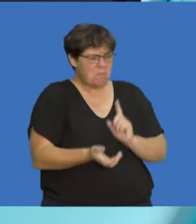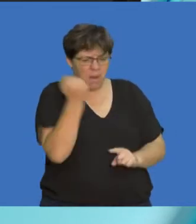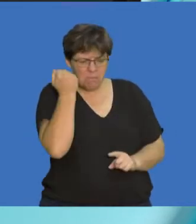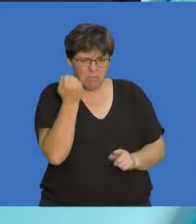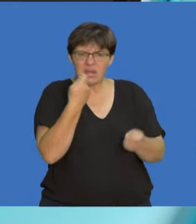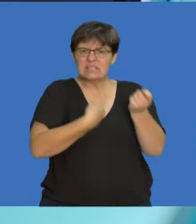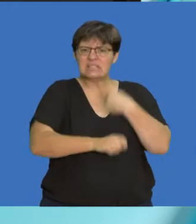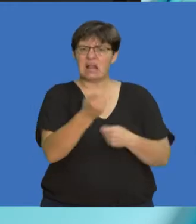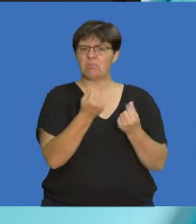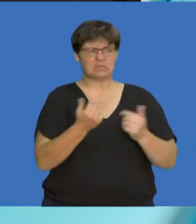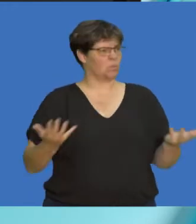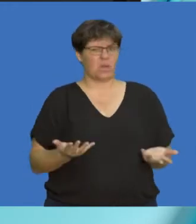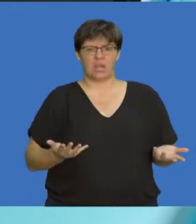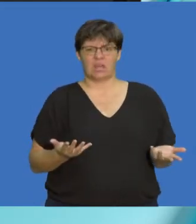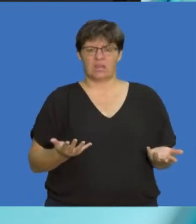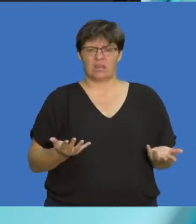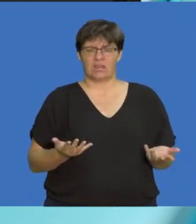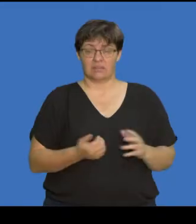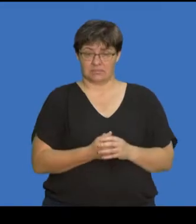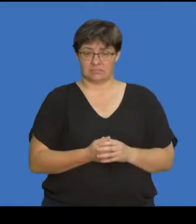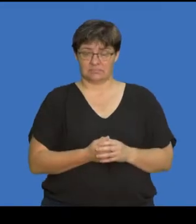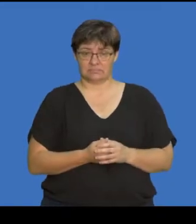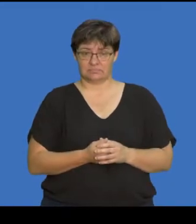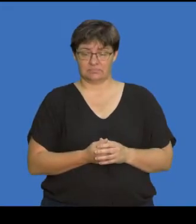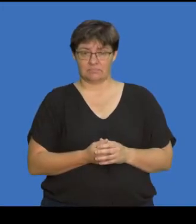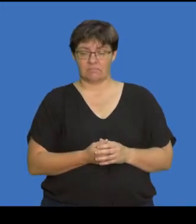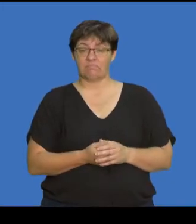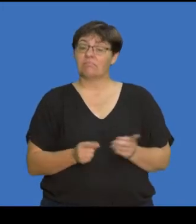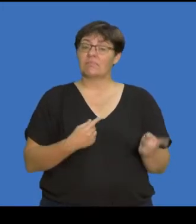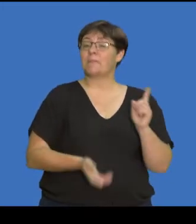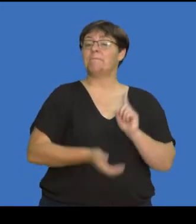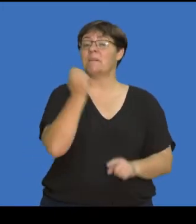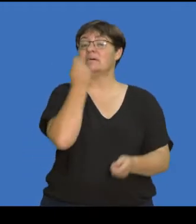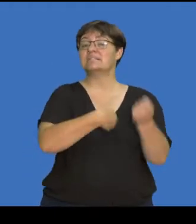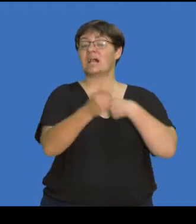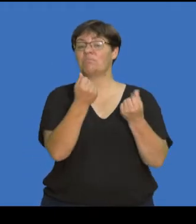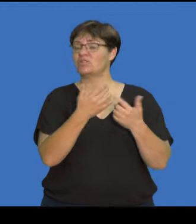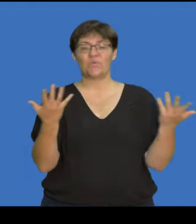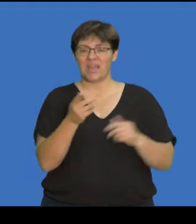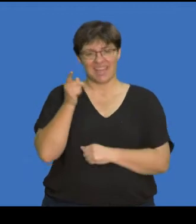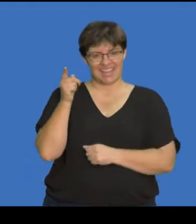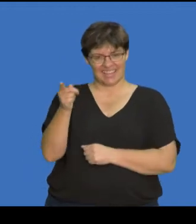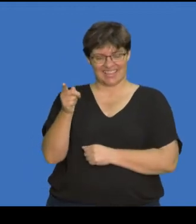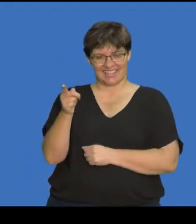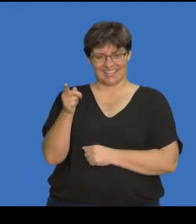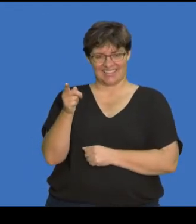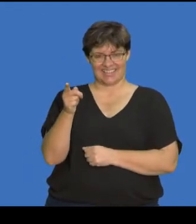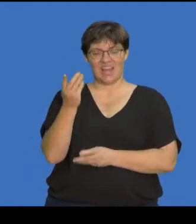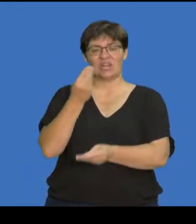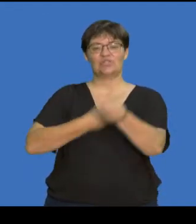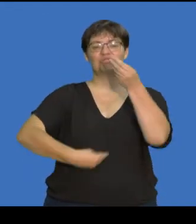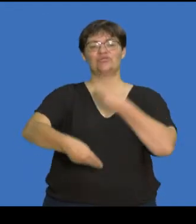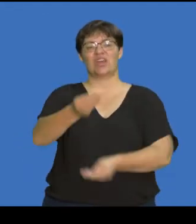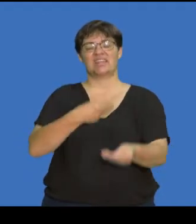find the selling price, right? And you're going to find the selling price, obviously, in your